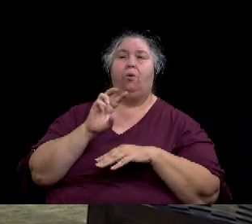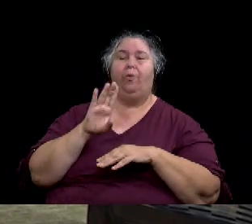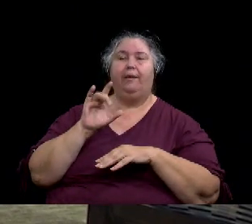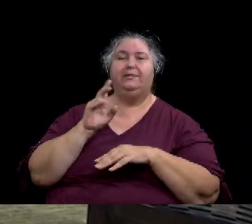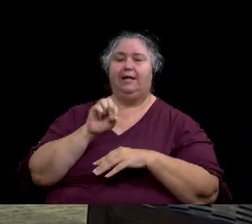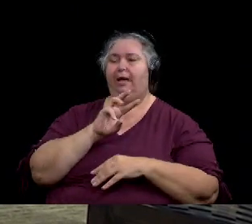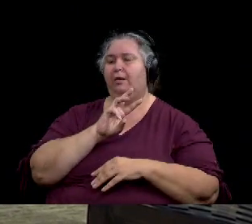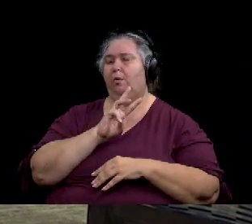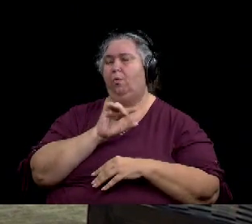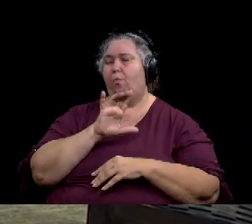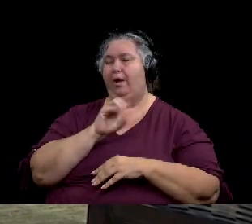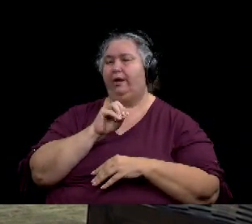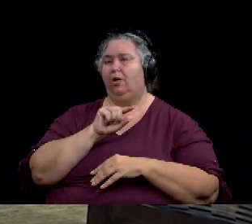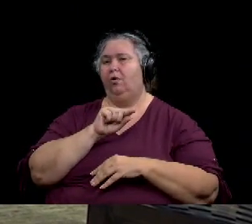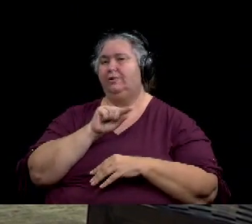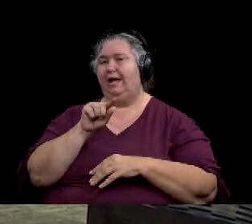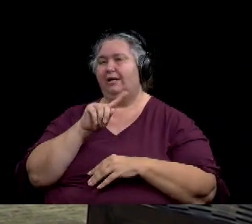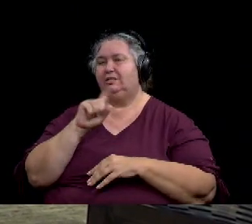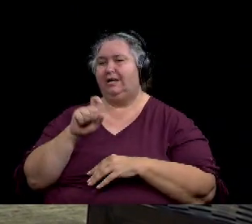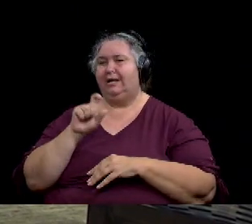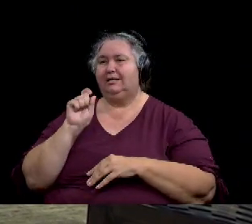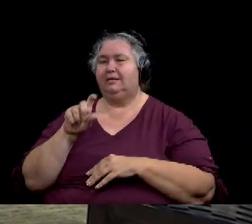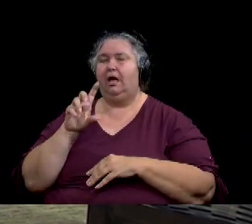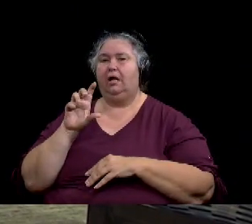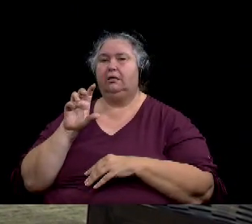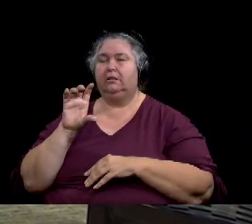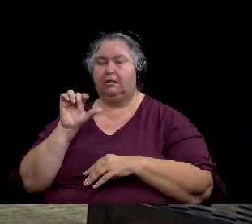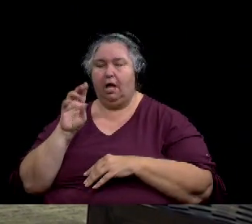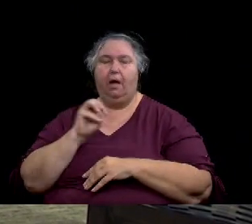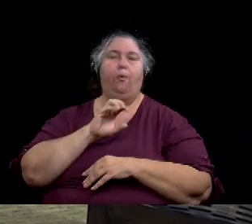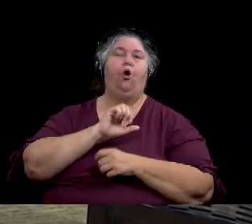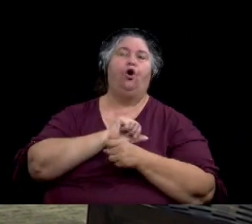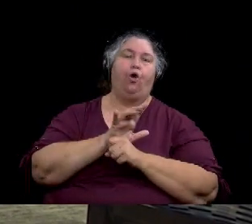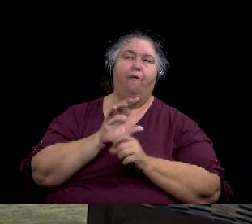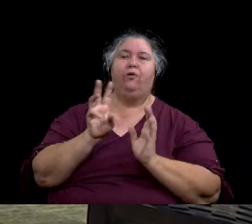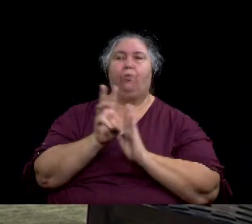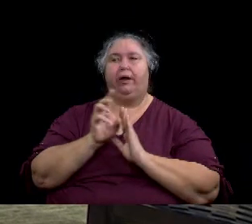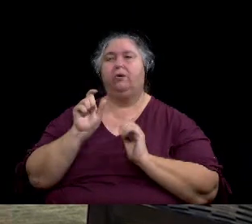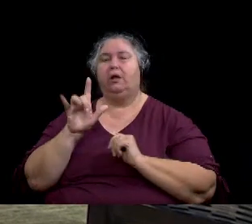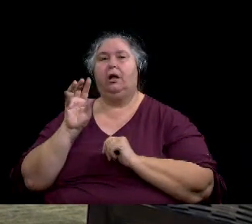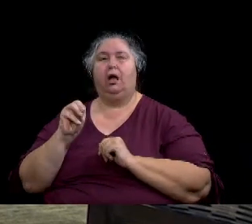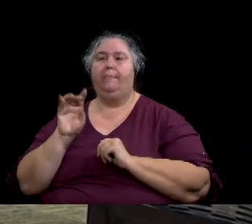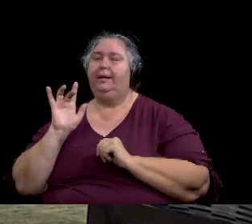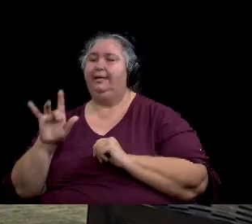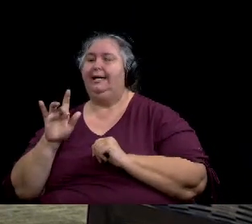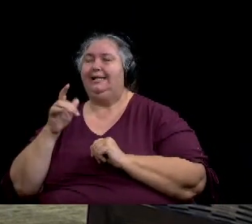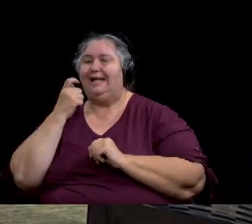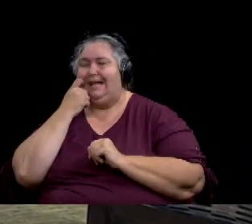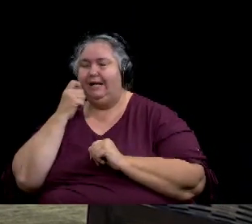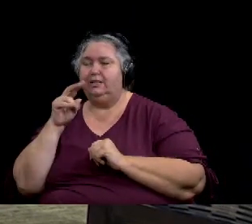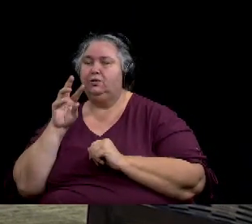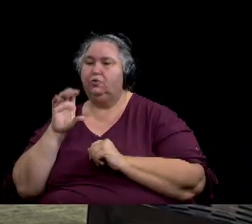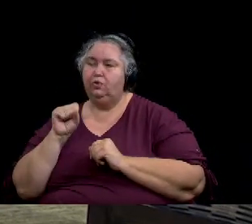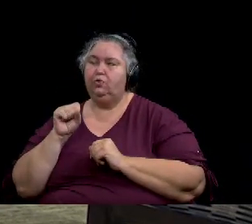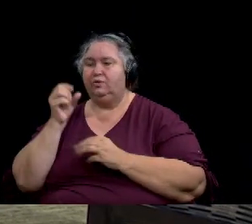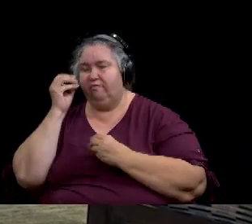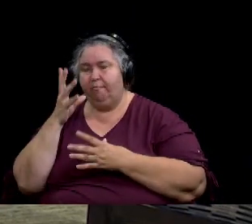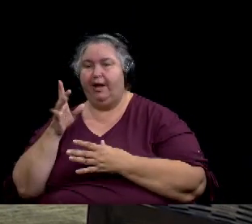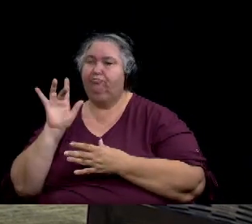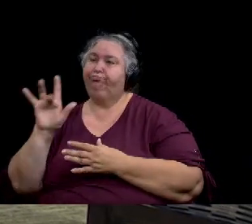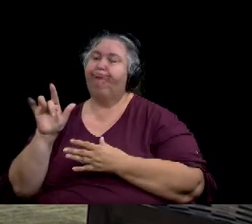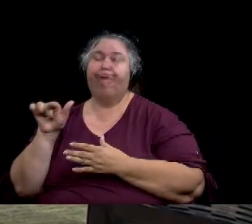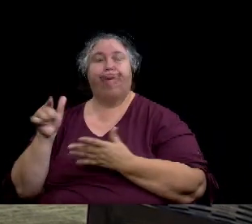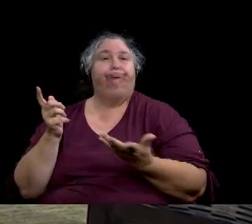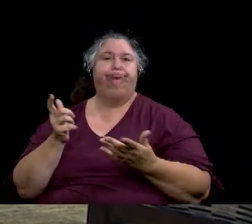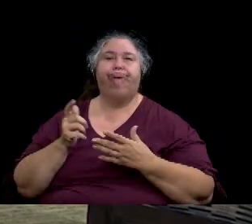go to waco-texas.com or covidwaco.com, and you just click on the latest news and information, and there it's listed right there. So